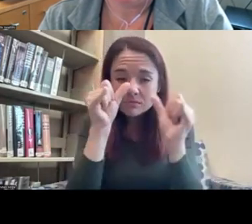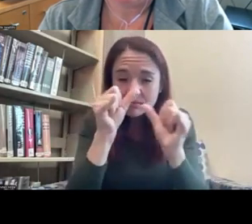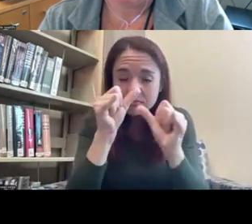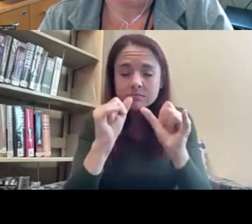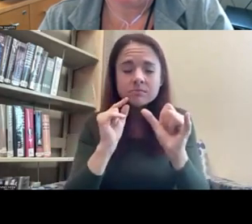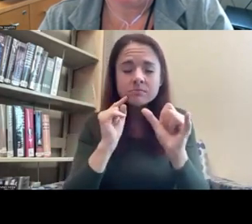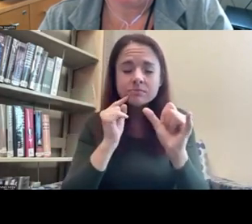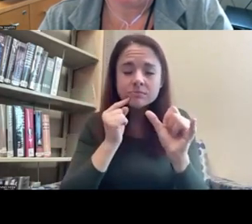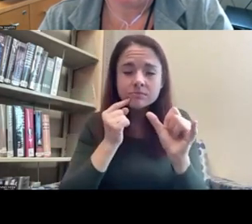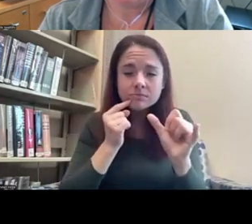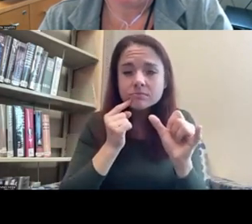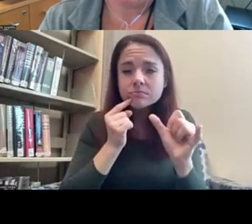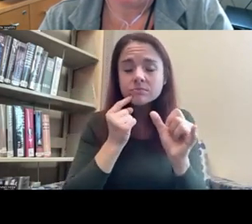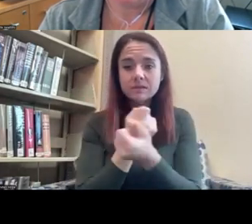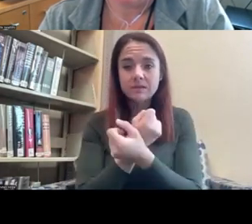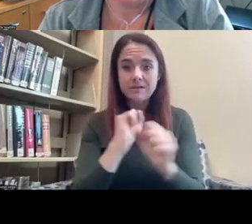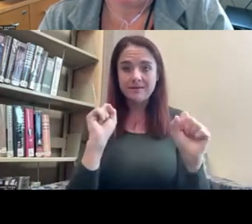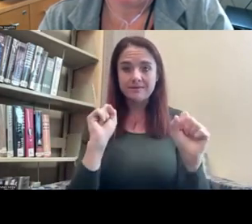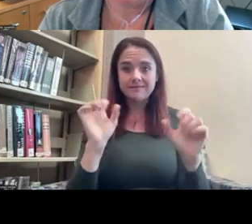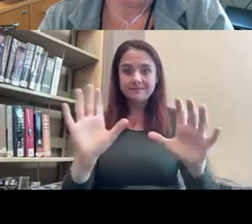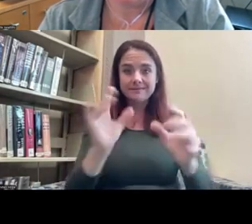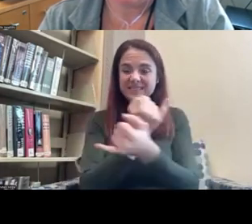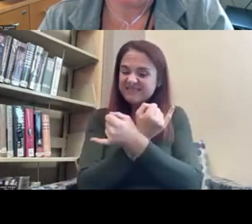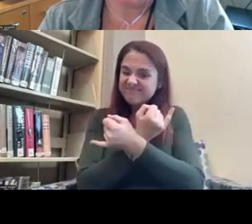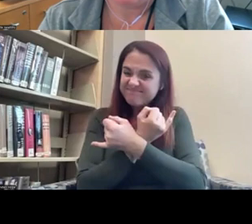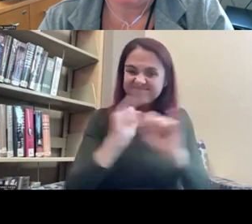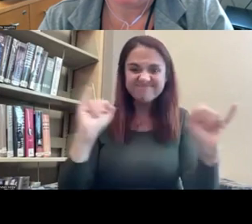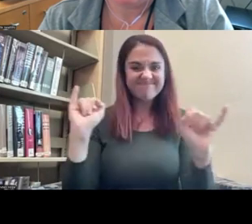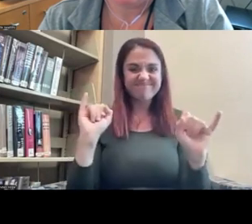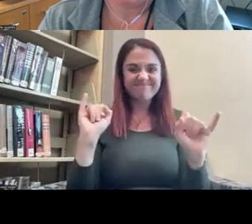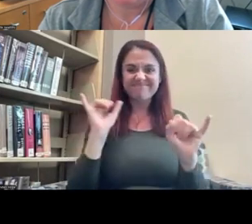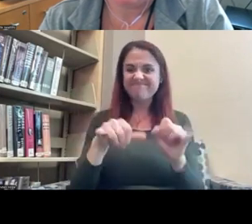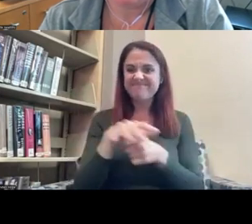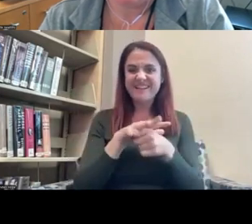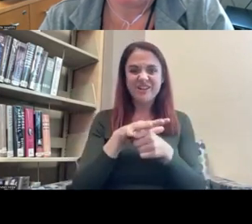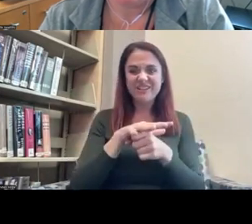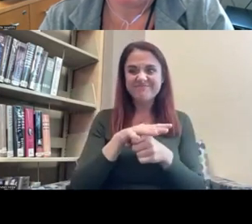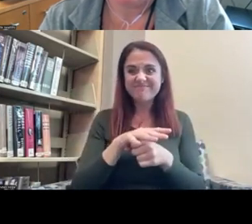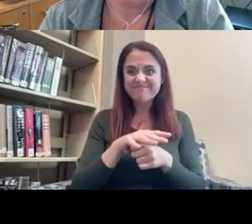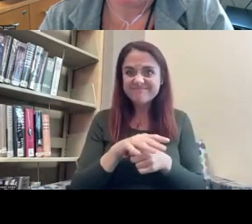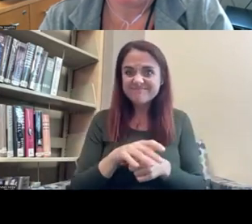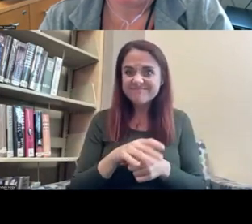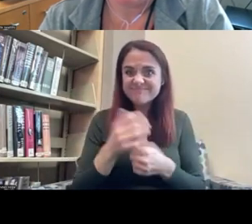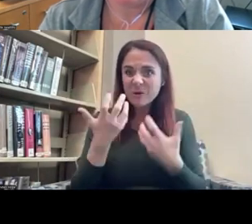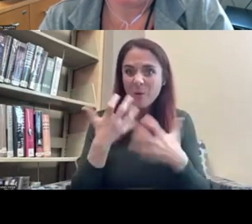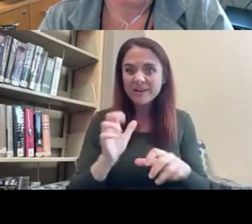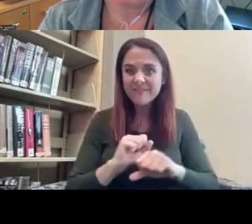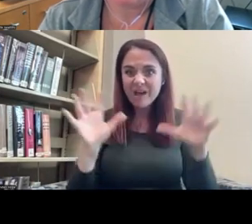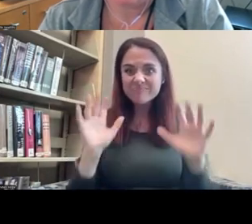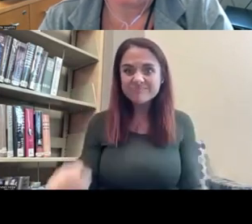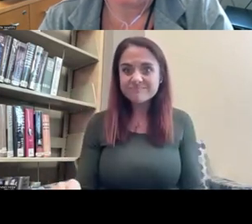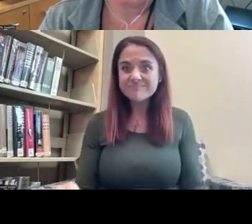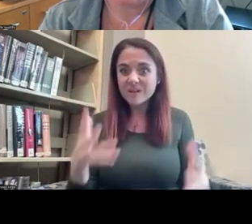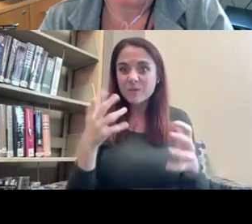independent in our neck of the woods. They don't want to give up. They want to stay strong. They want to be in